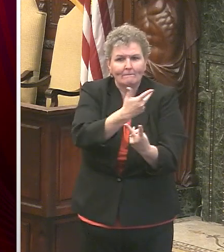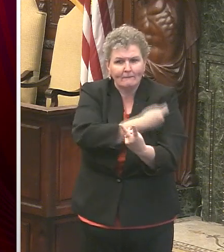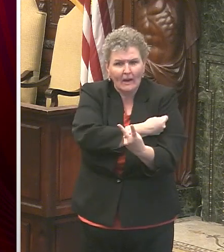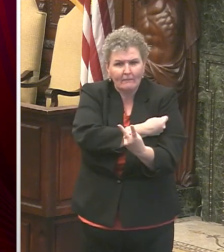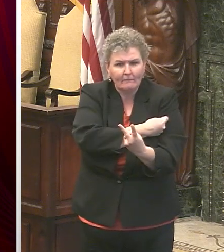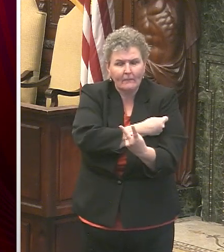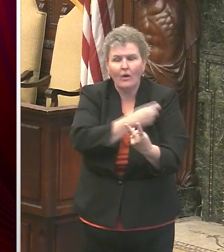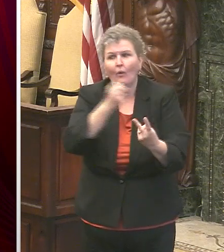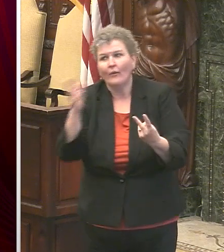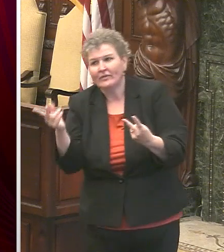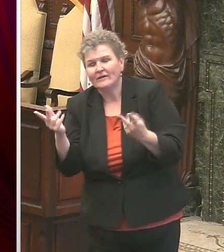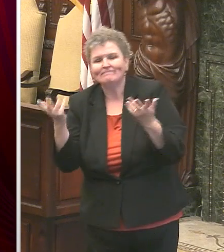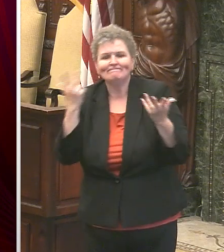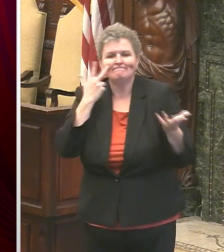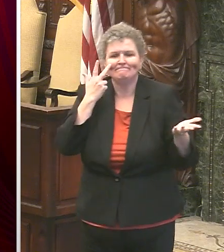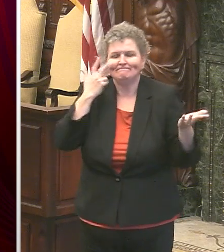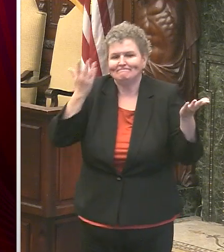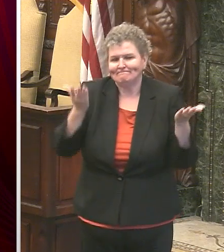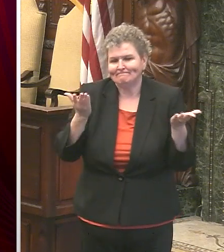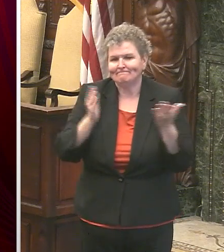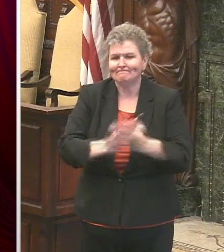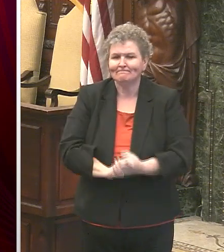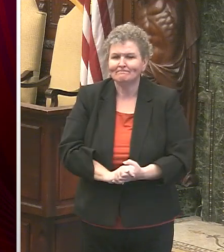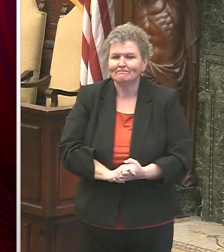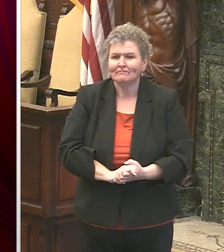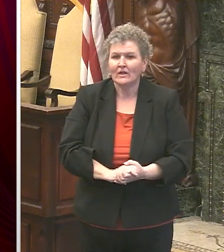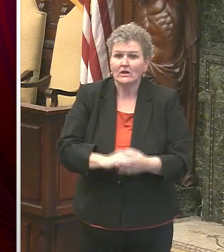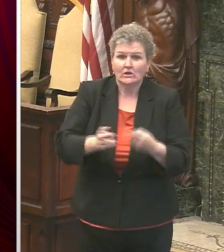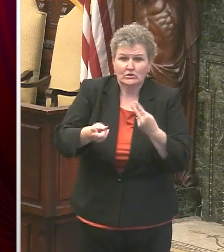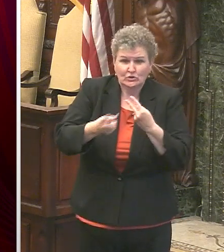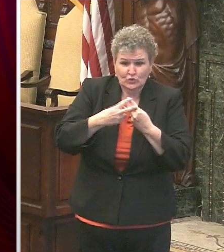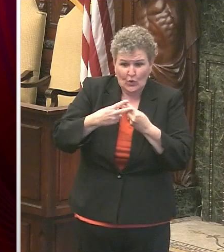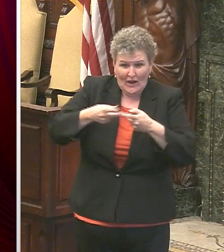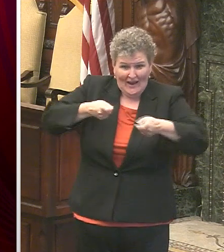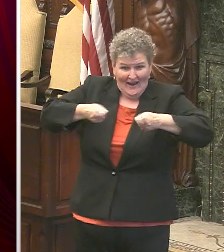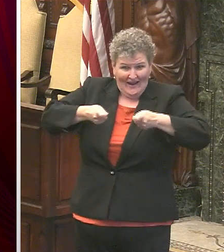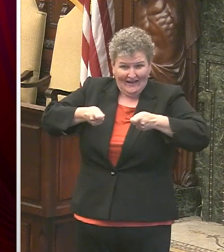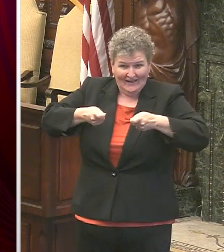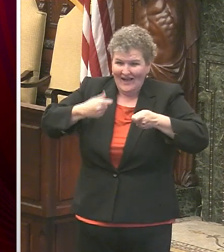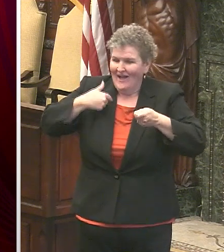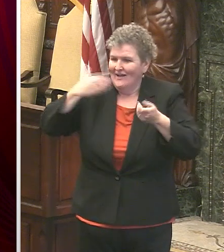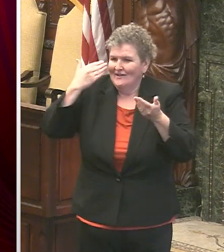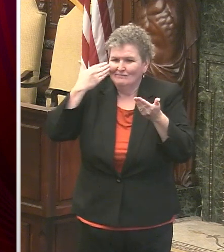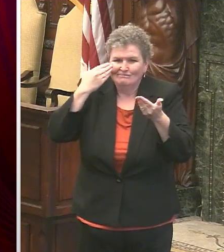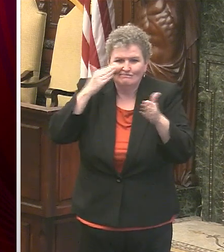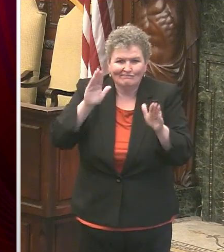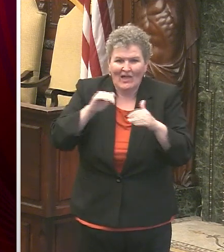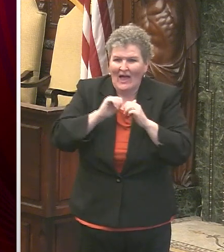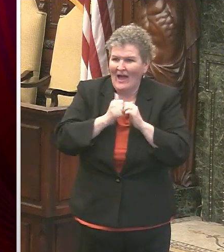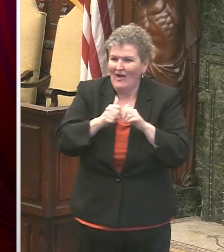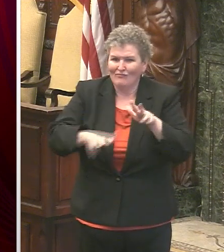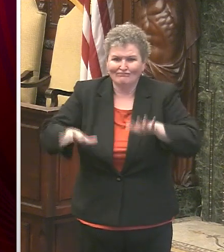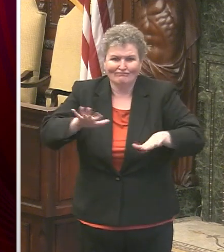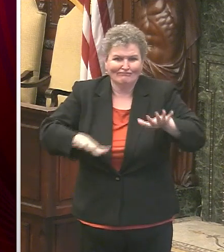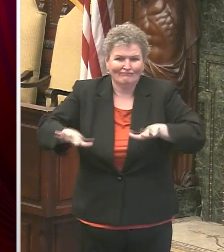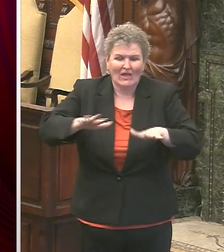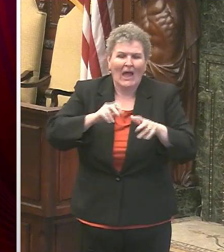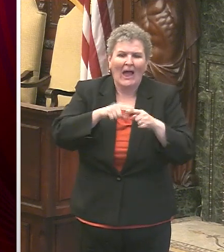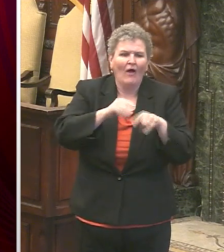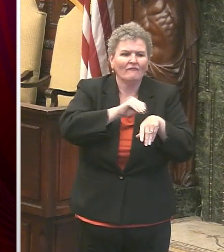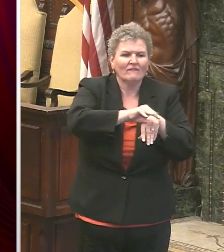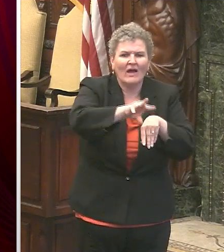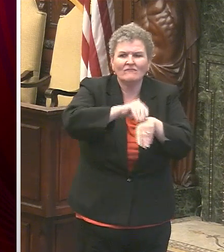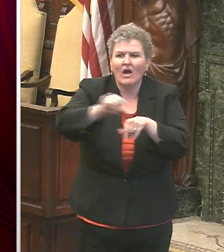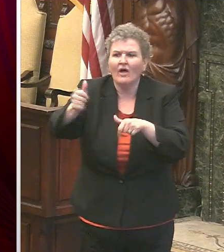handling requirements for the vaccine. And the storage and handling of the vaccine really affects how we can distribute the vaccine. Nonetheless,